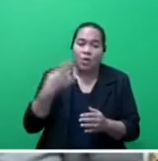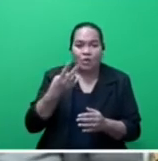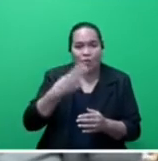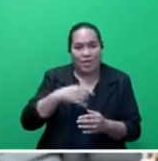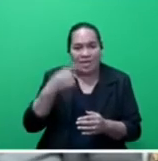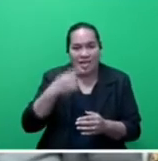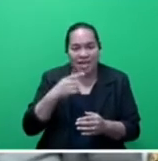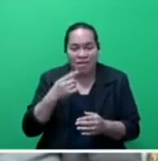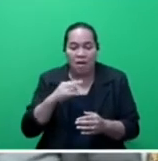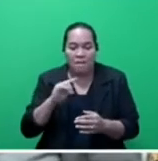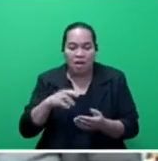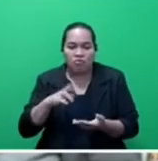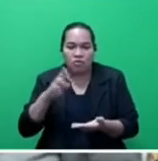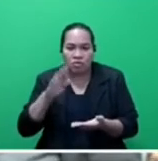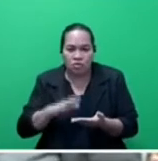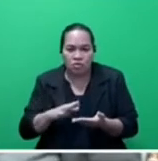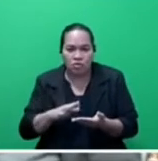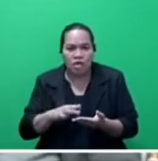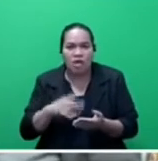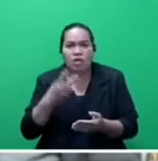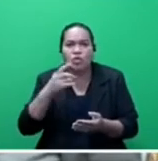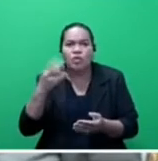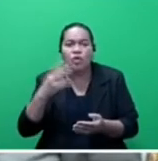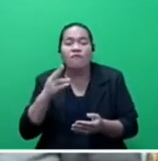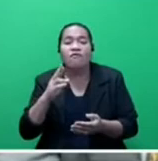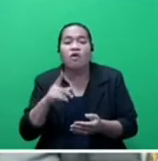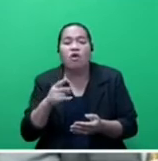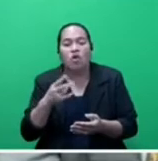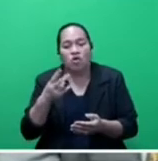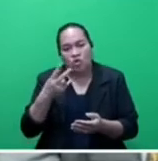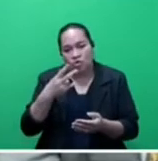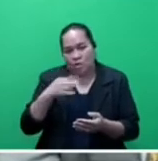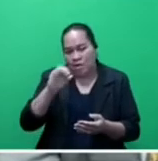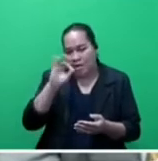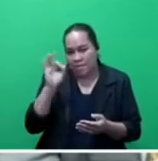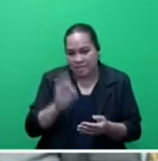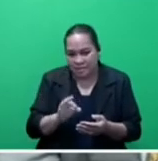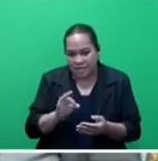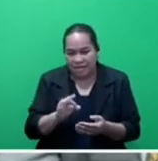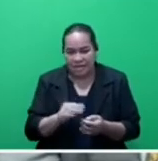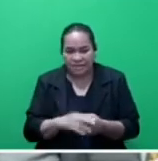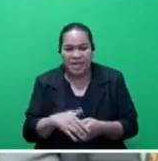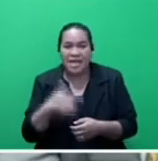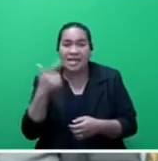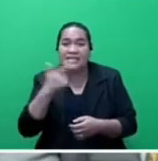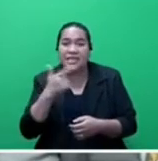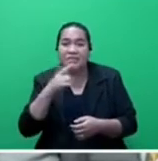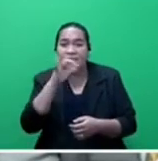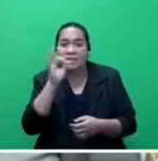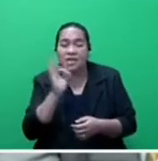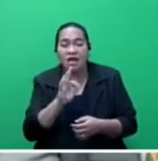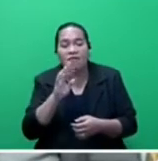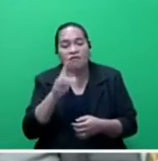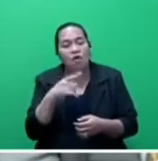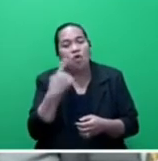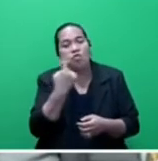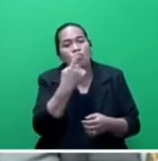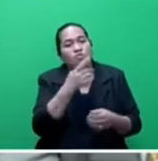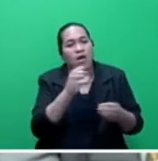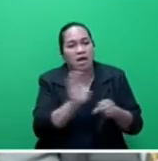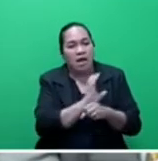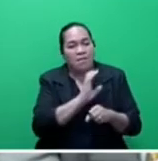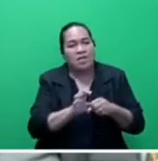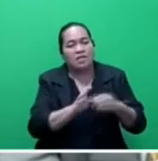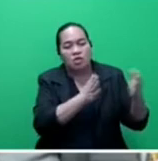in 2012 to 20%. For resident and non-resident companies, 17% for those moving the headquarters to Fiji,